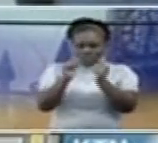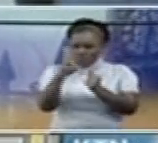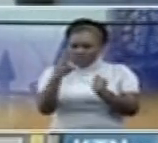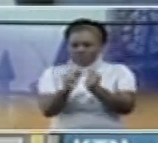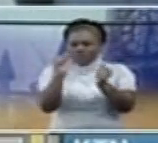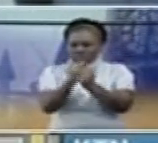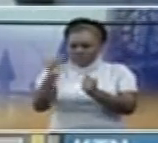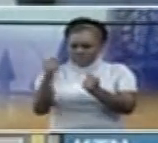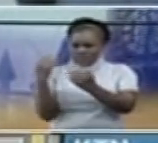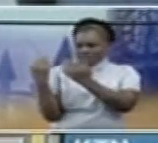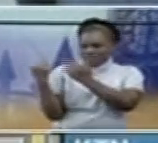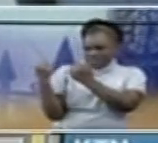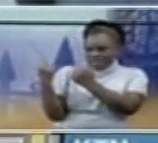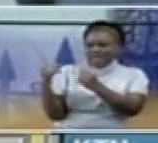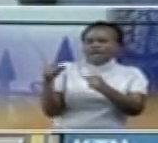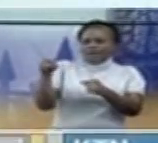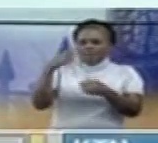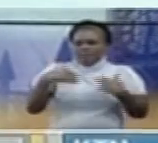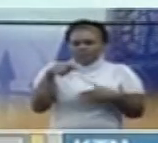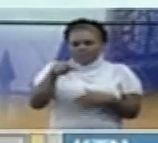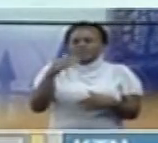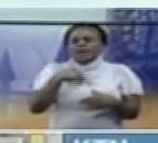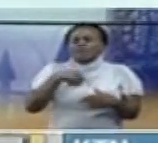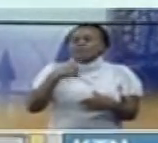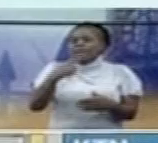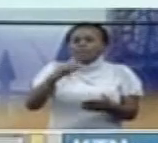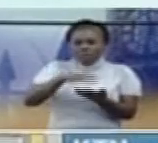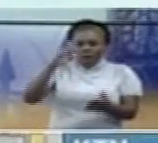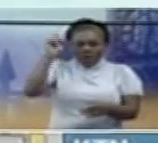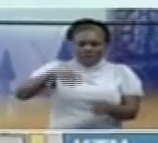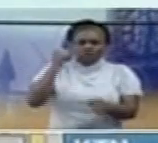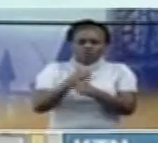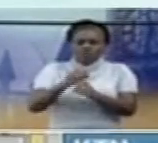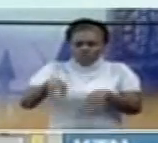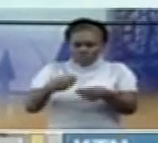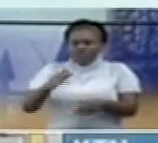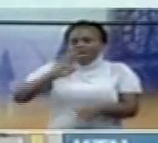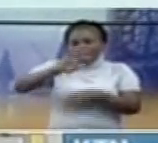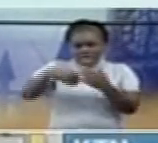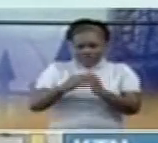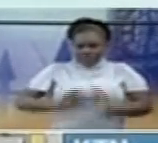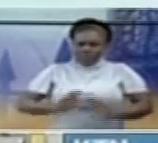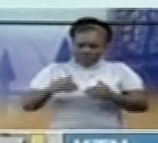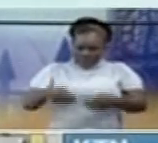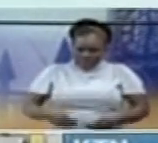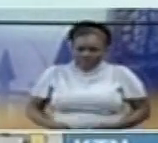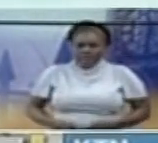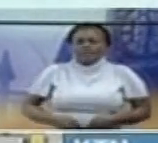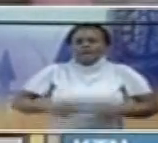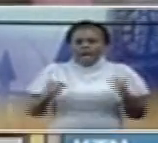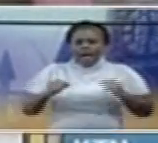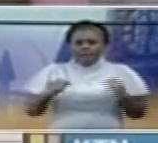2015 looms, stakeholders assert that more must be done to give every pregnancy story a happy